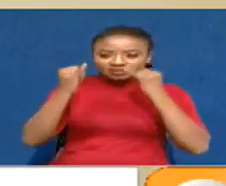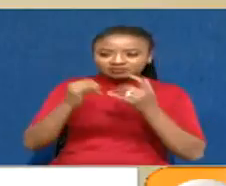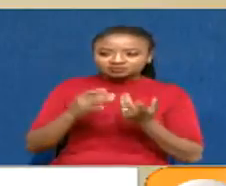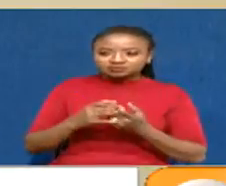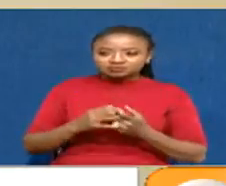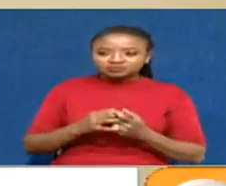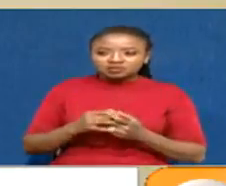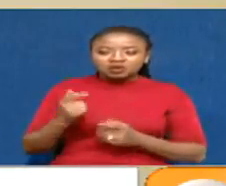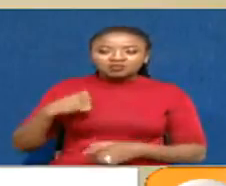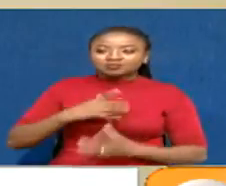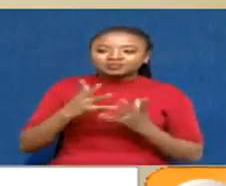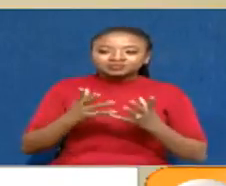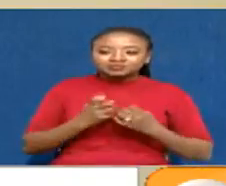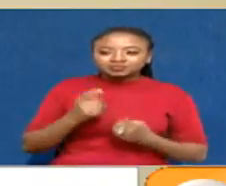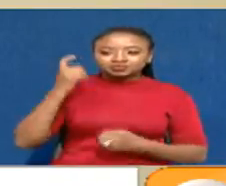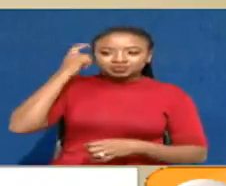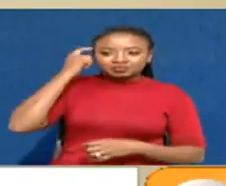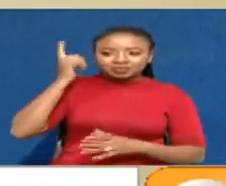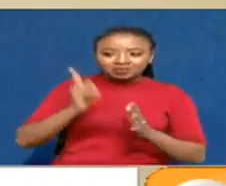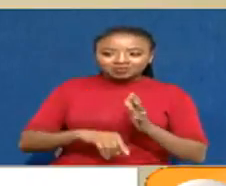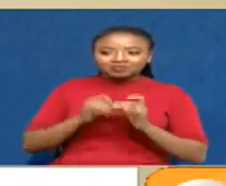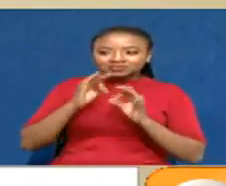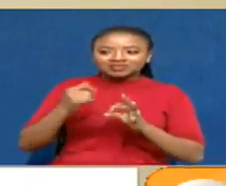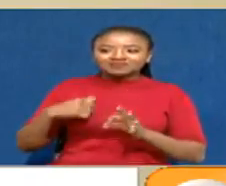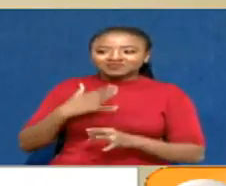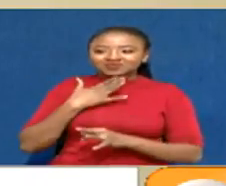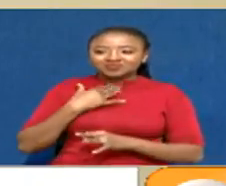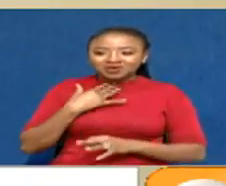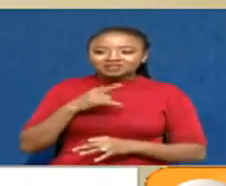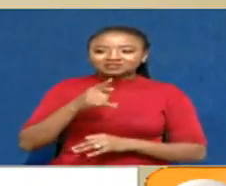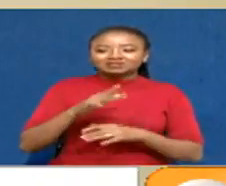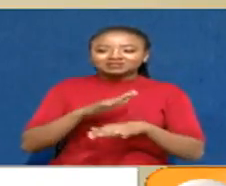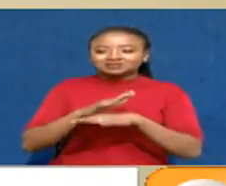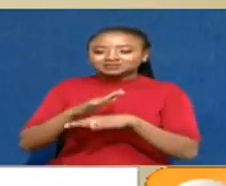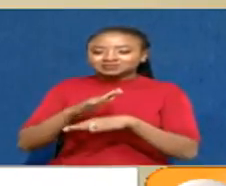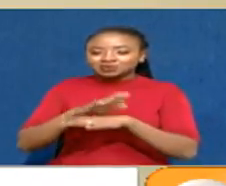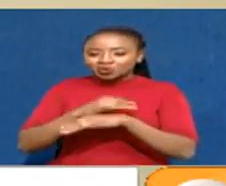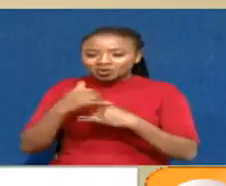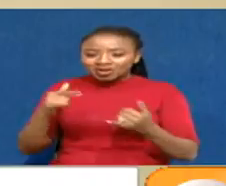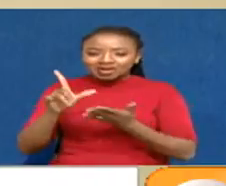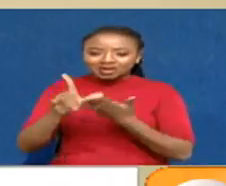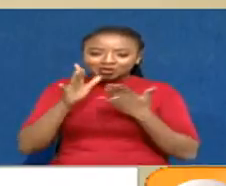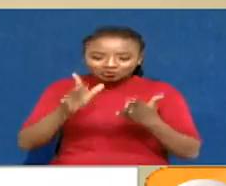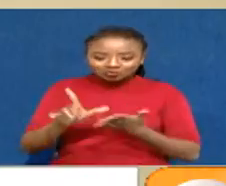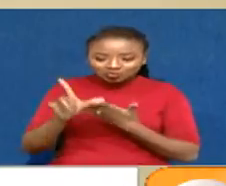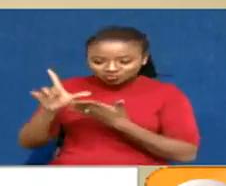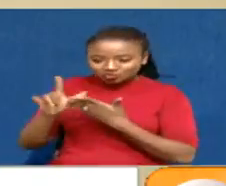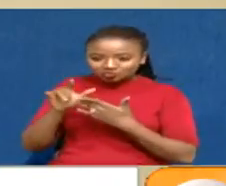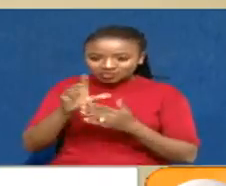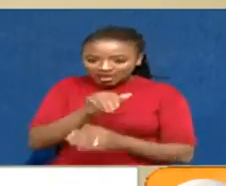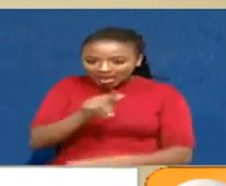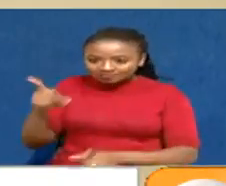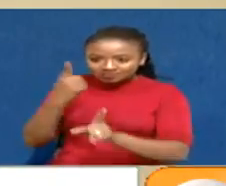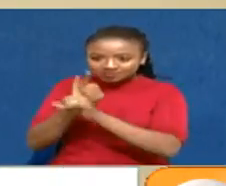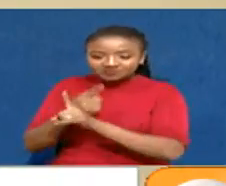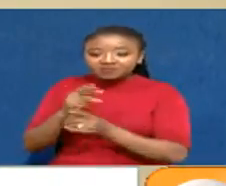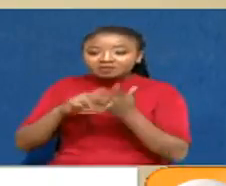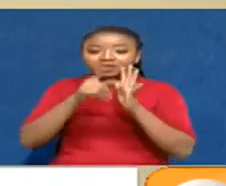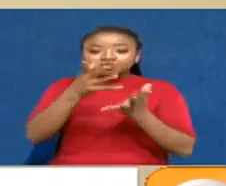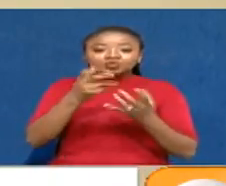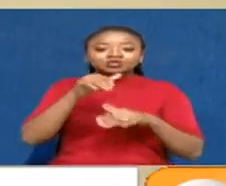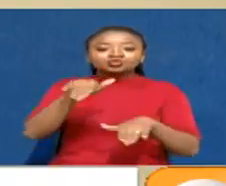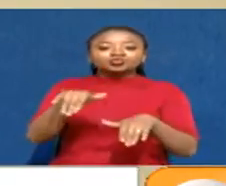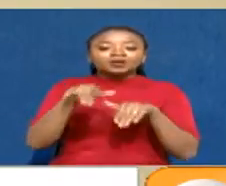We must not forget that if it weren't for digital lending, you know, and Kenyans needed access credit, you would have to wait